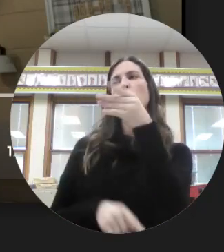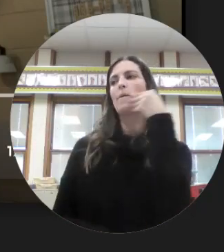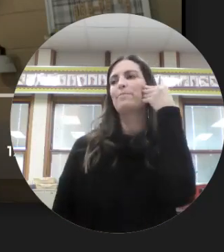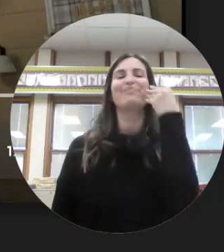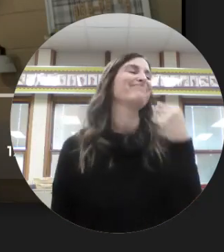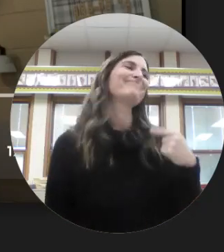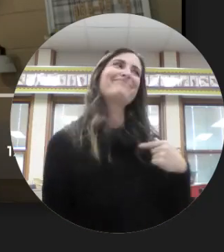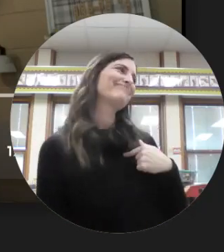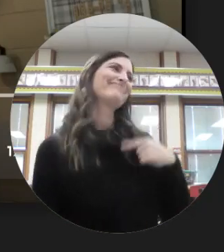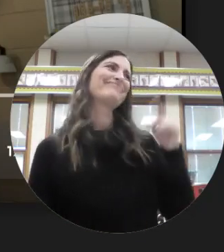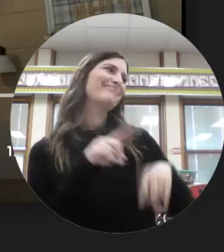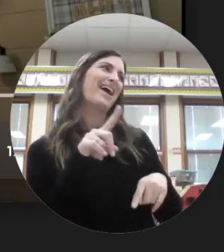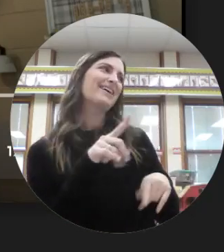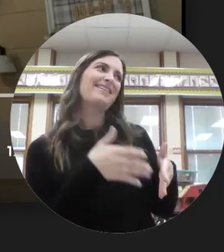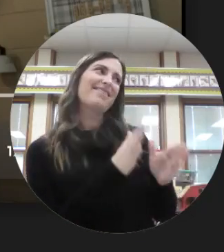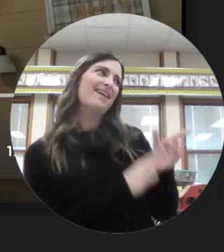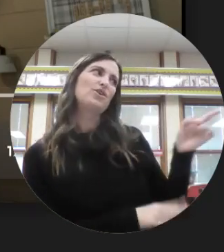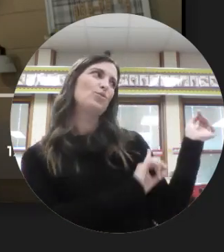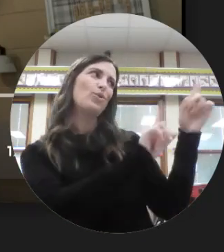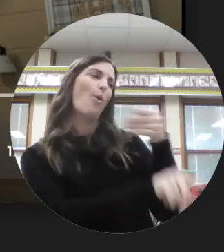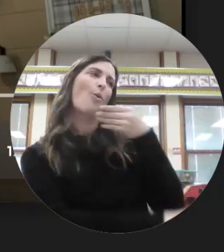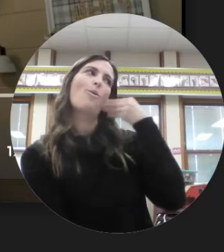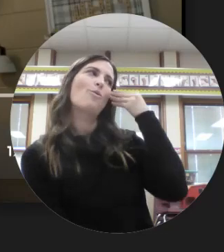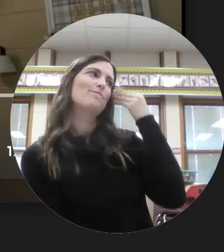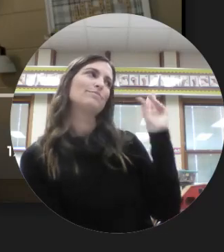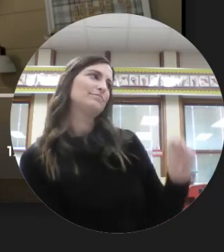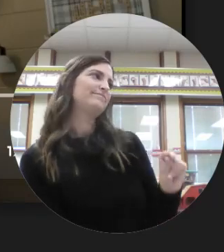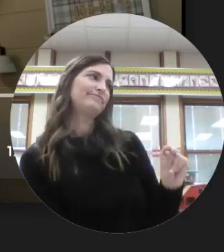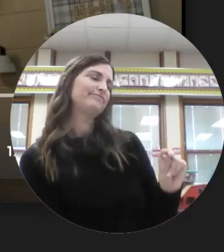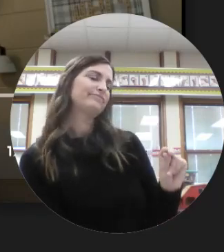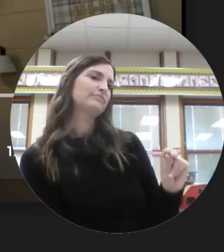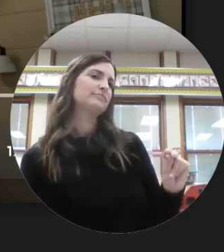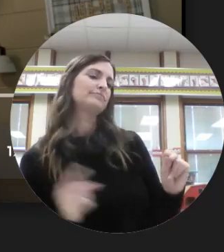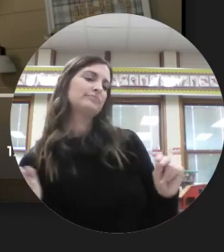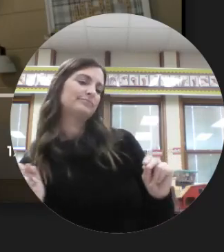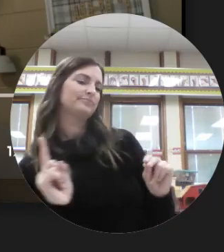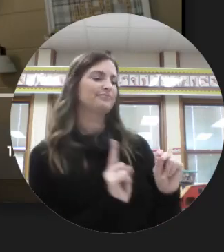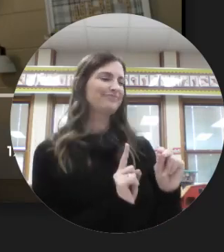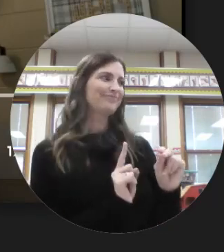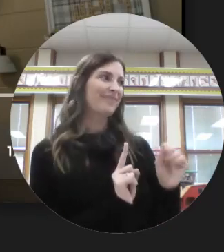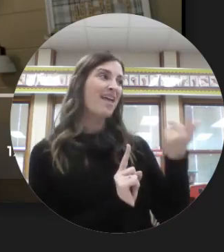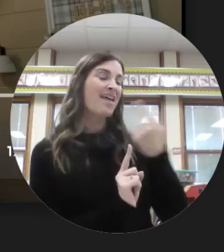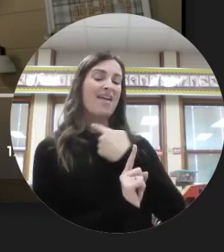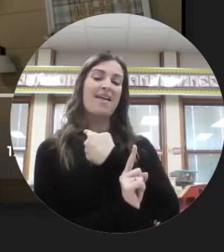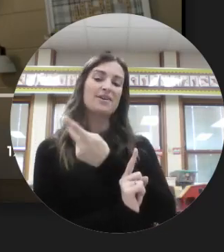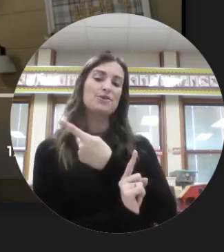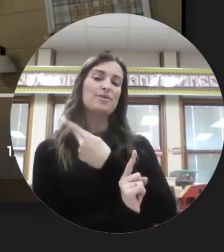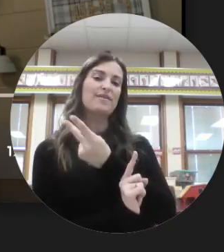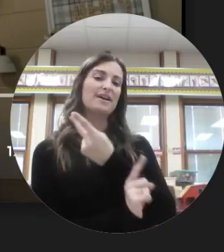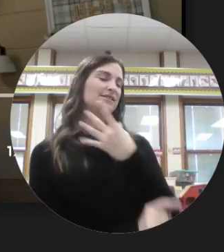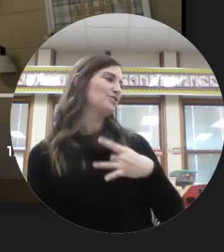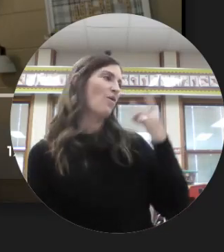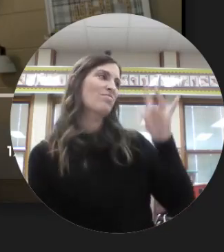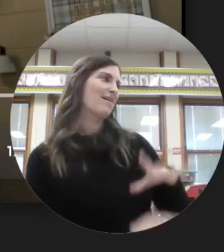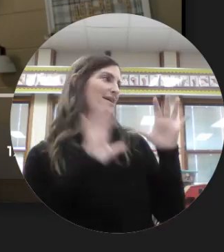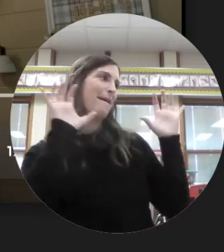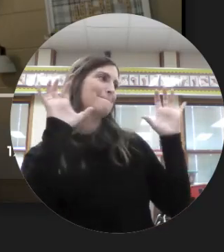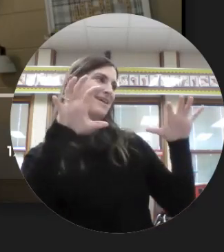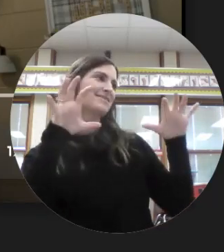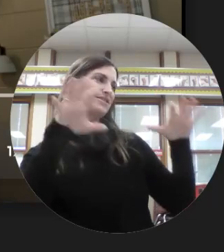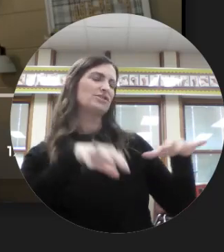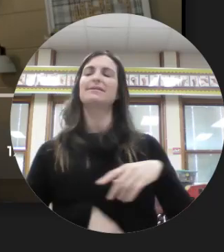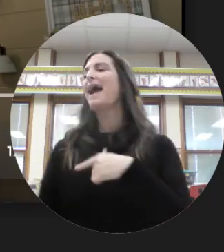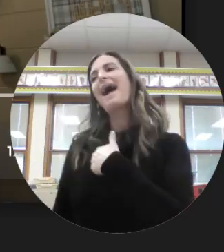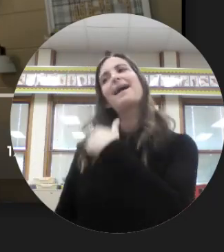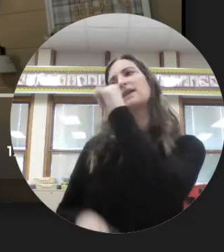afraid we can't let you do that. Nettle stepped into Roz's path. My brother and I, we don't like monsters. I am